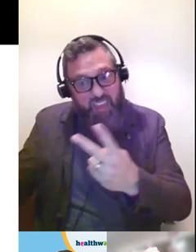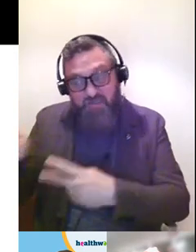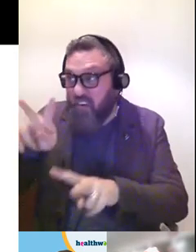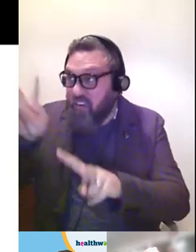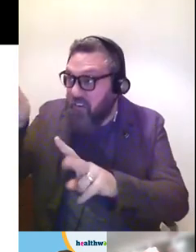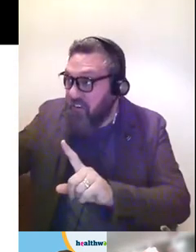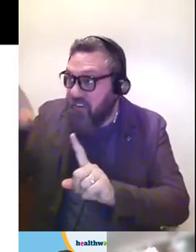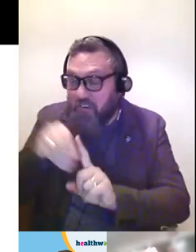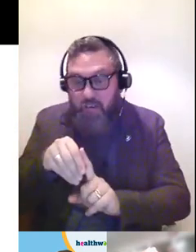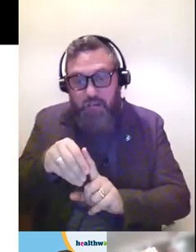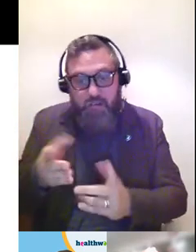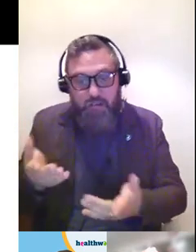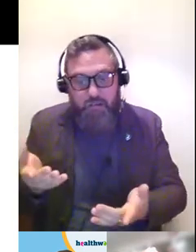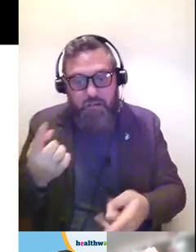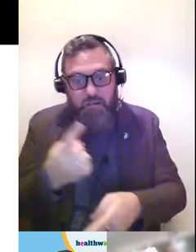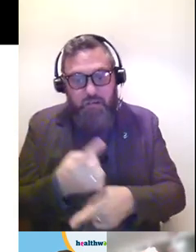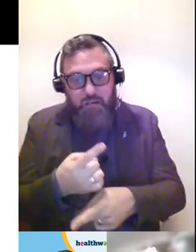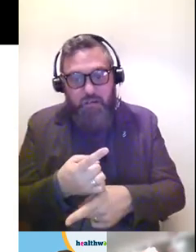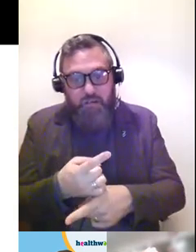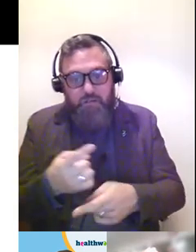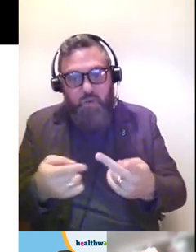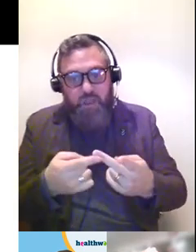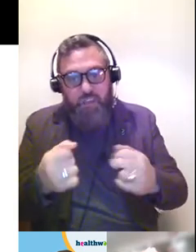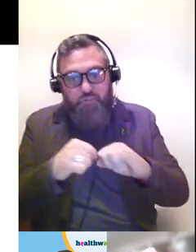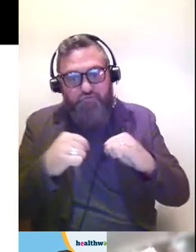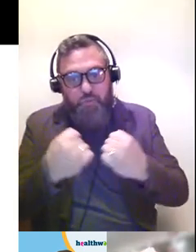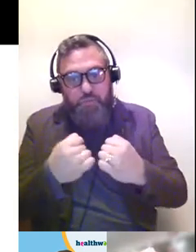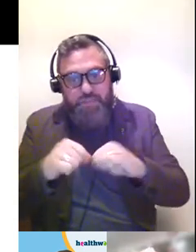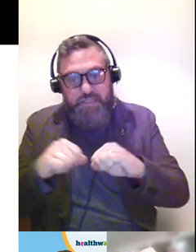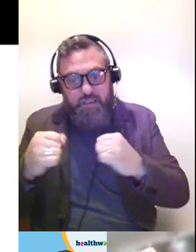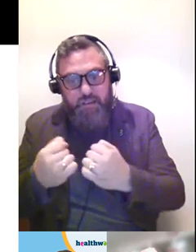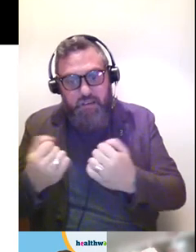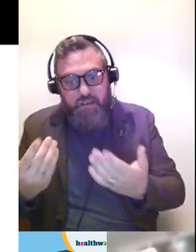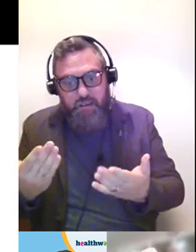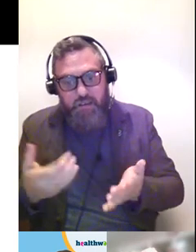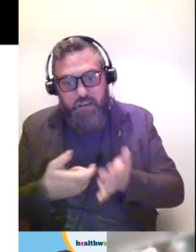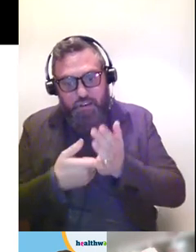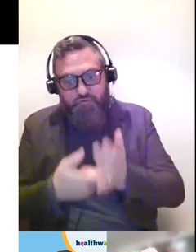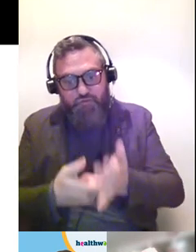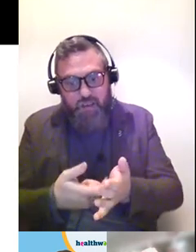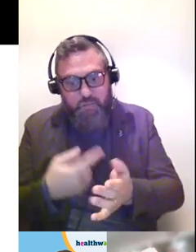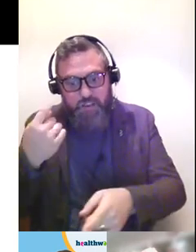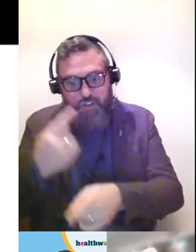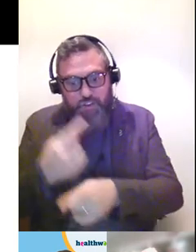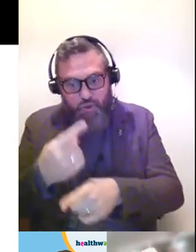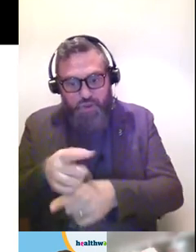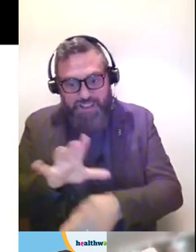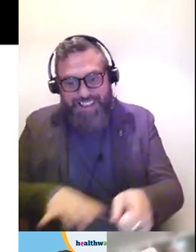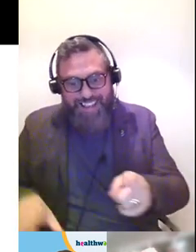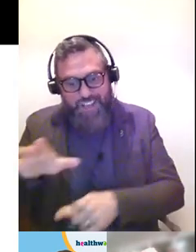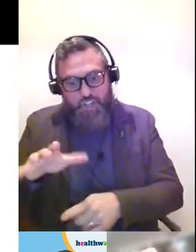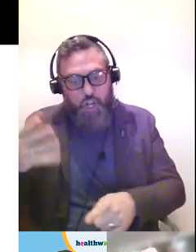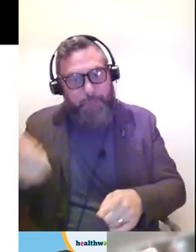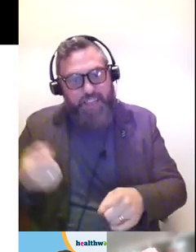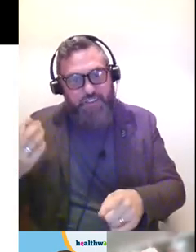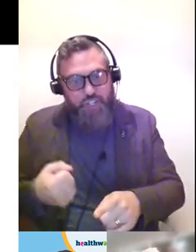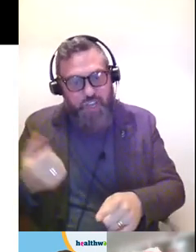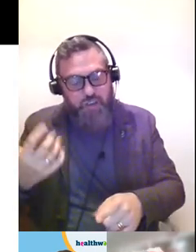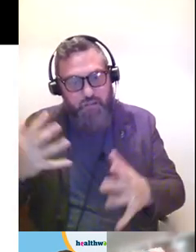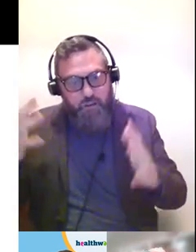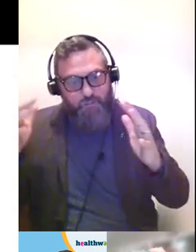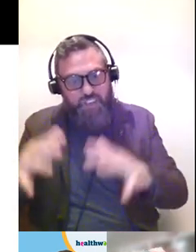It's been mentioned about talking to other groups. I would recommend that you do talk to National Pensioners Convention.